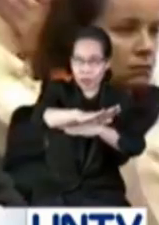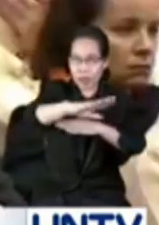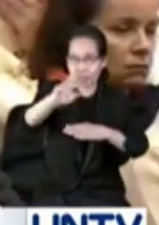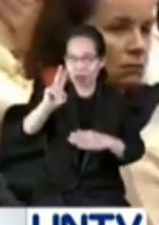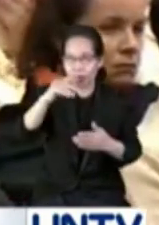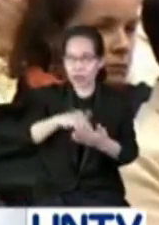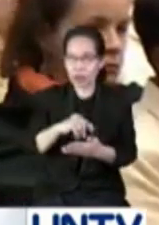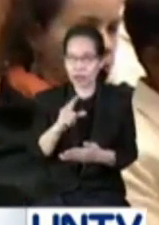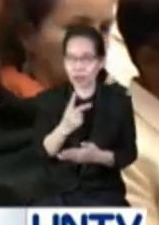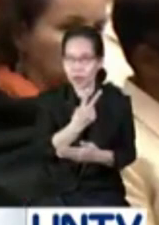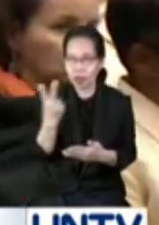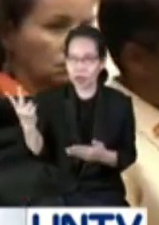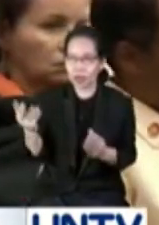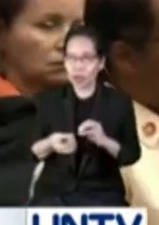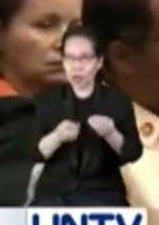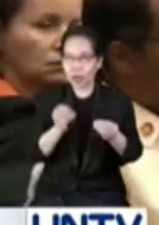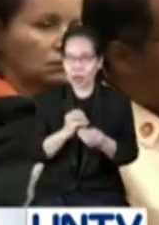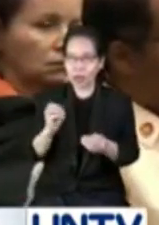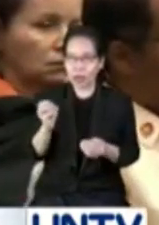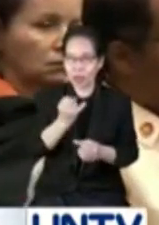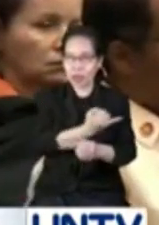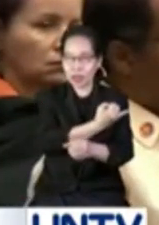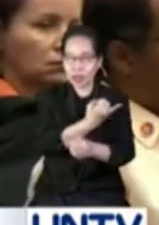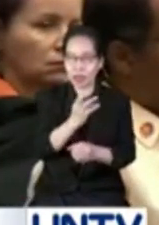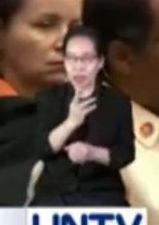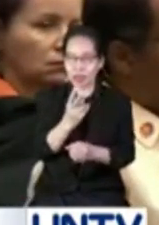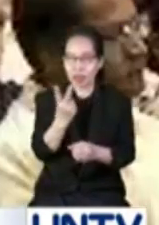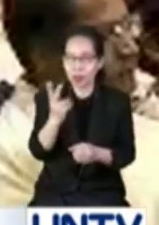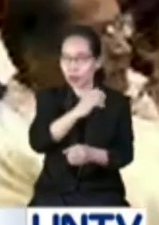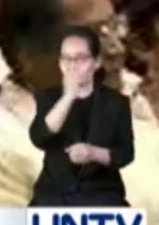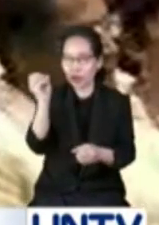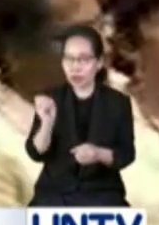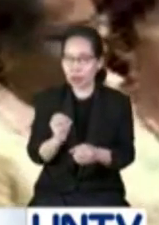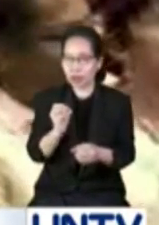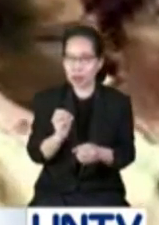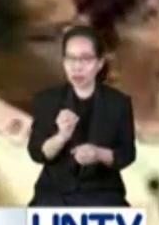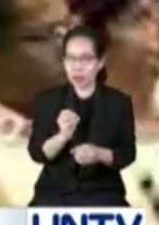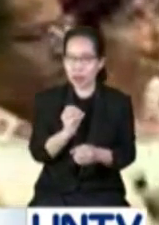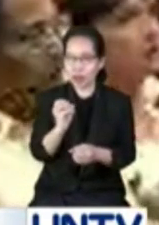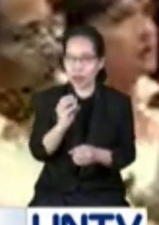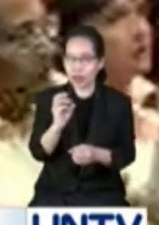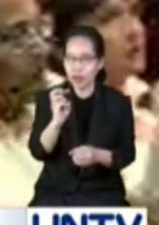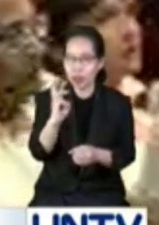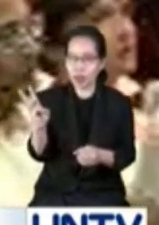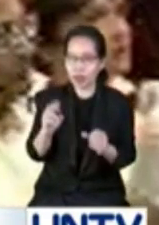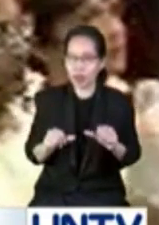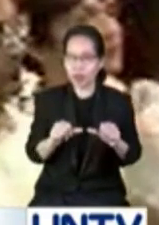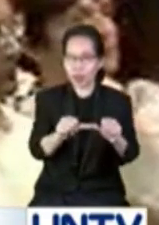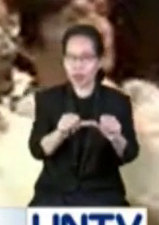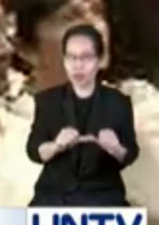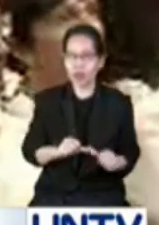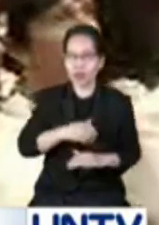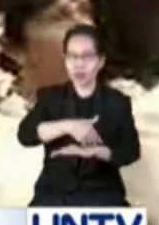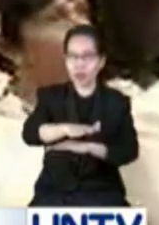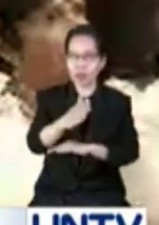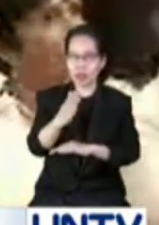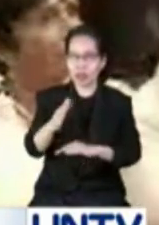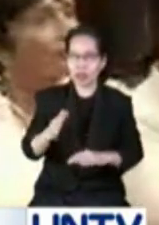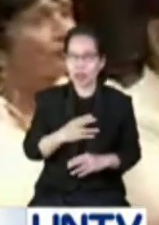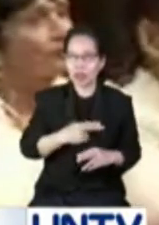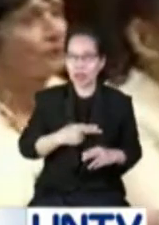the number has increased by 62%. OFWs continue to send in historically high